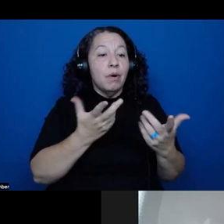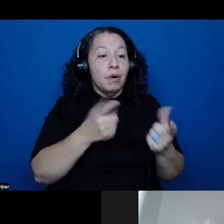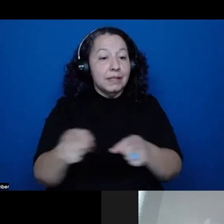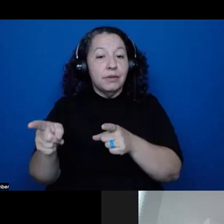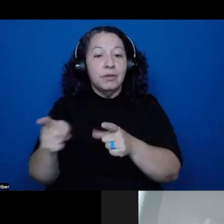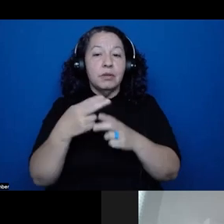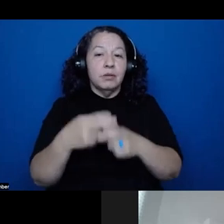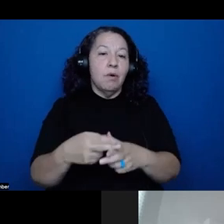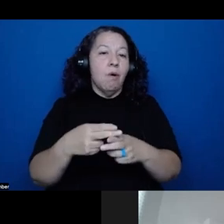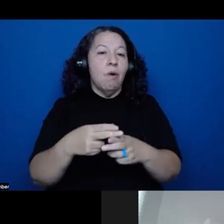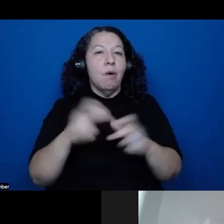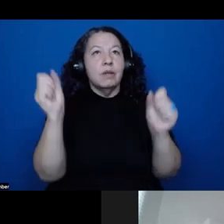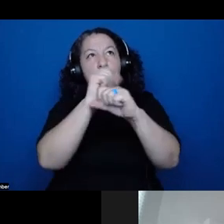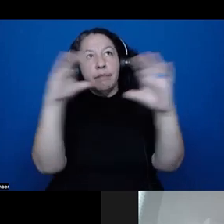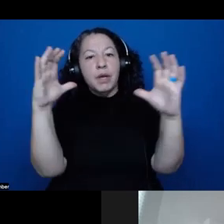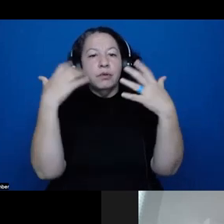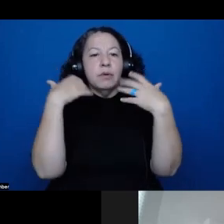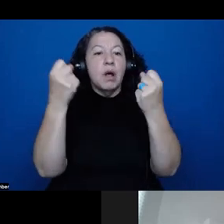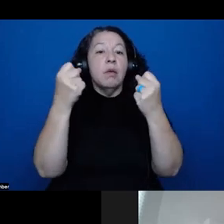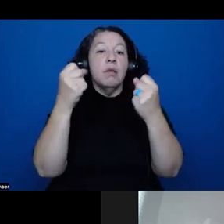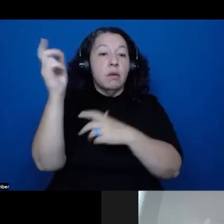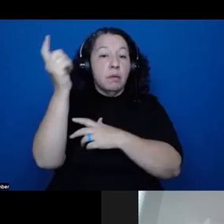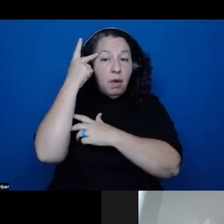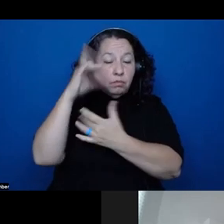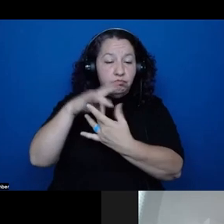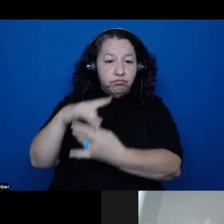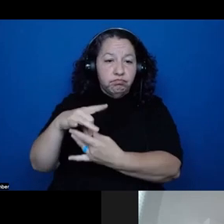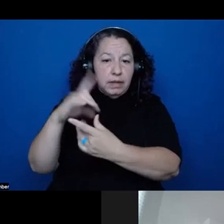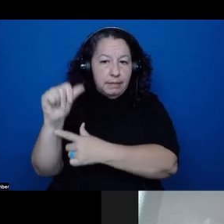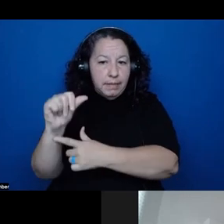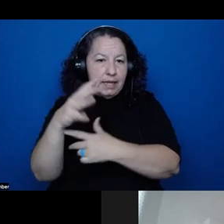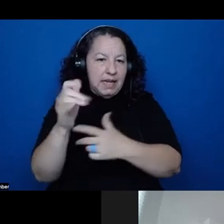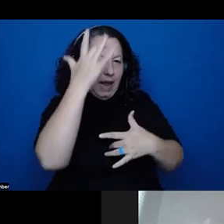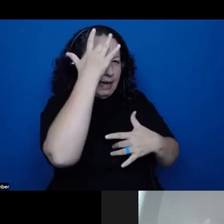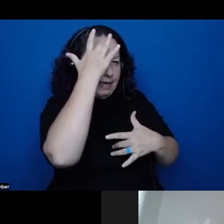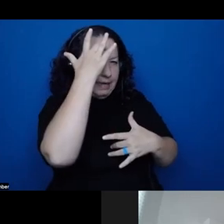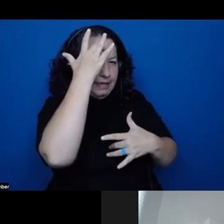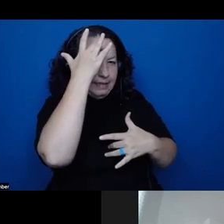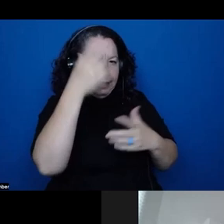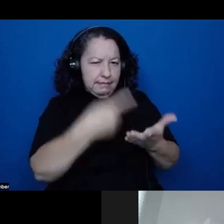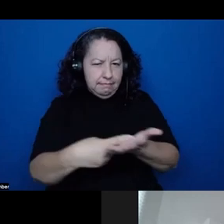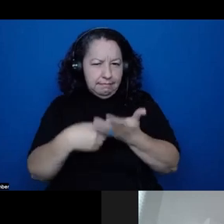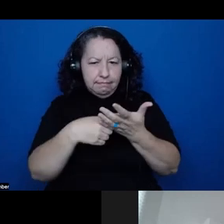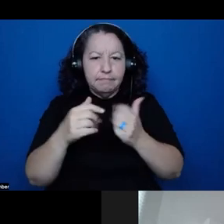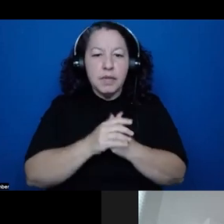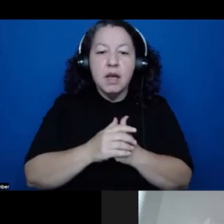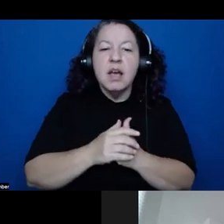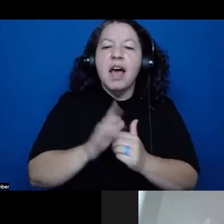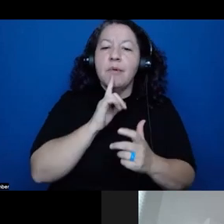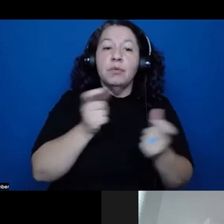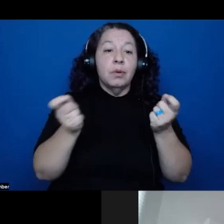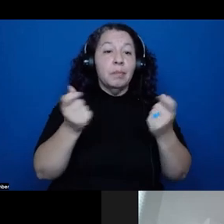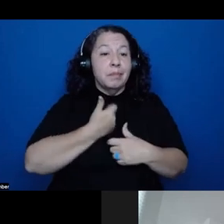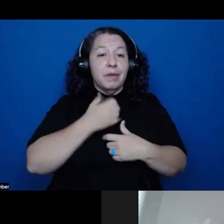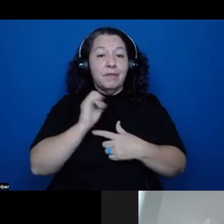A Politics of Disability and Illness, curated by myself, Elizabeth Frost. I am professor of